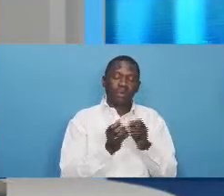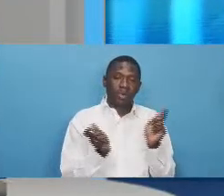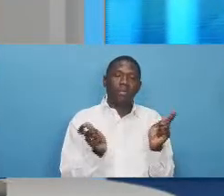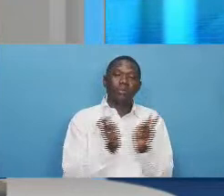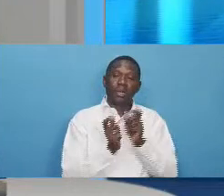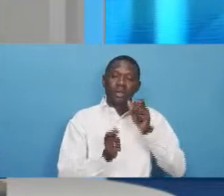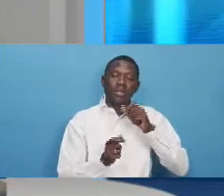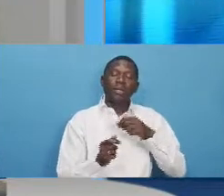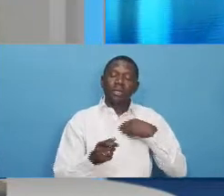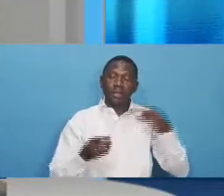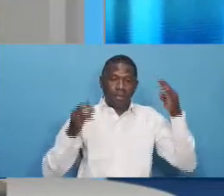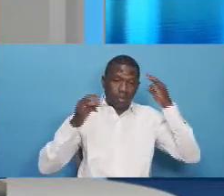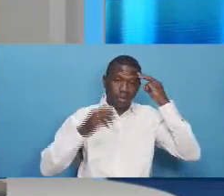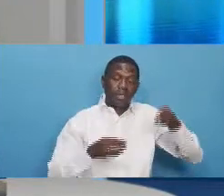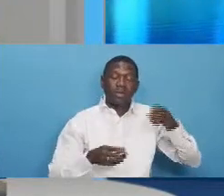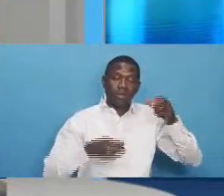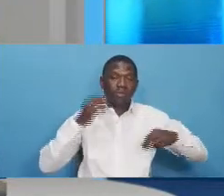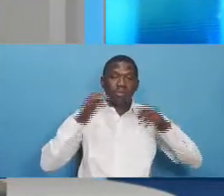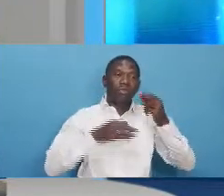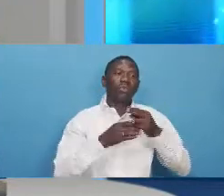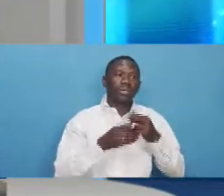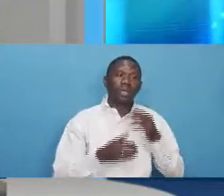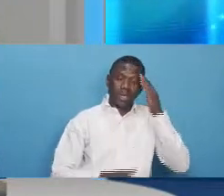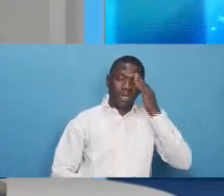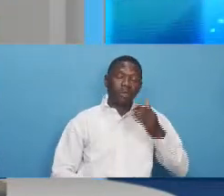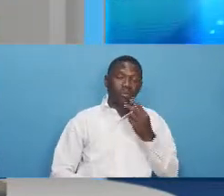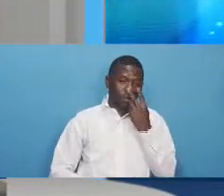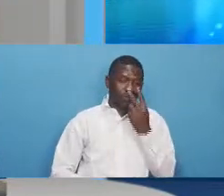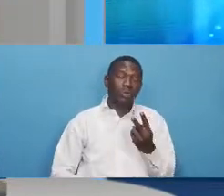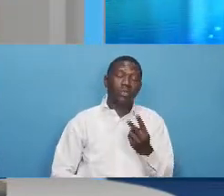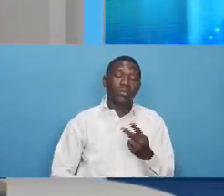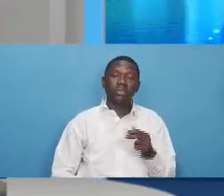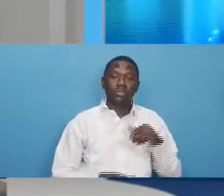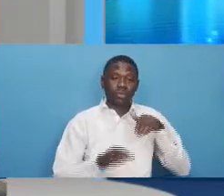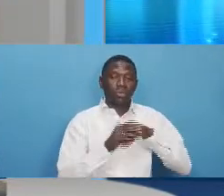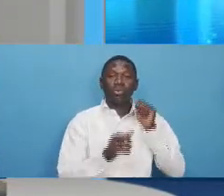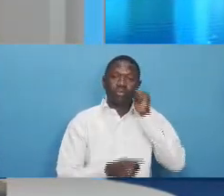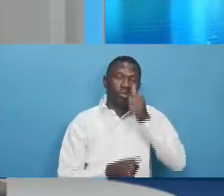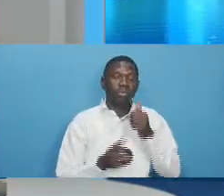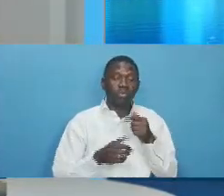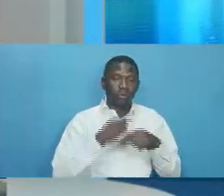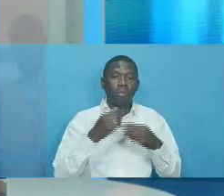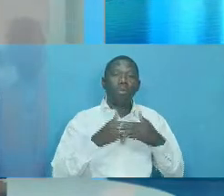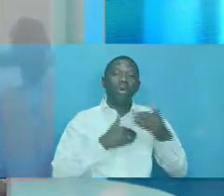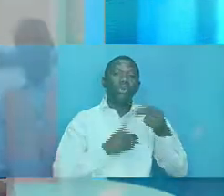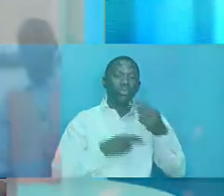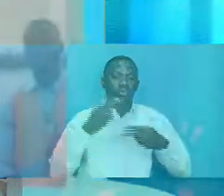have for you in this edition of QTV News. Thank you very much for watching. Join us tomorrow again for more news.